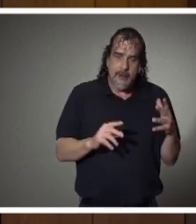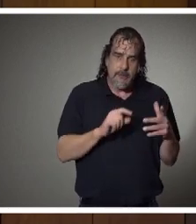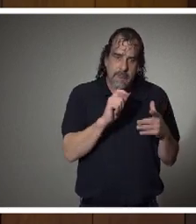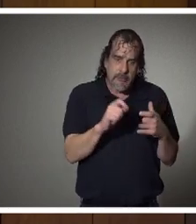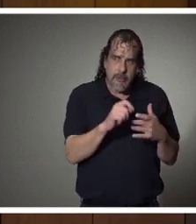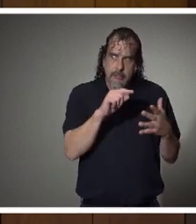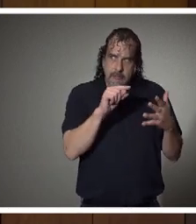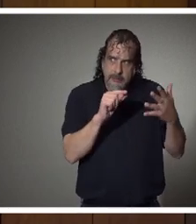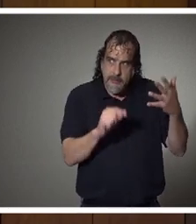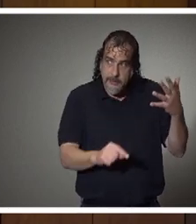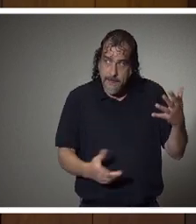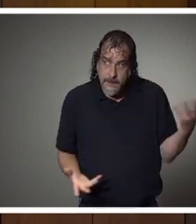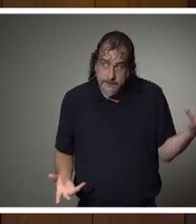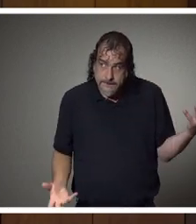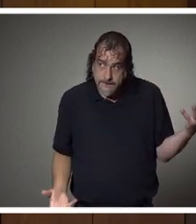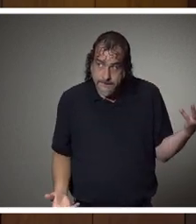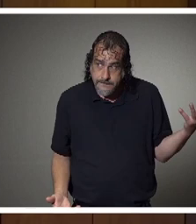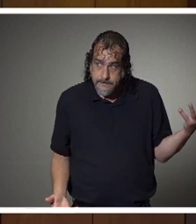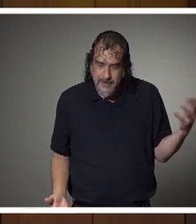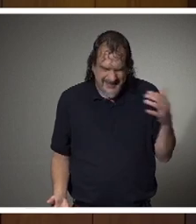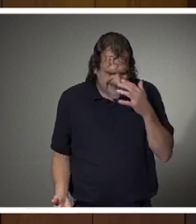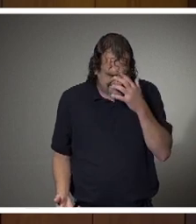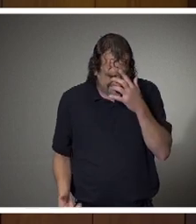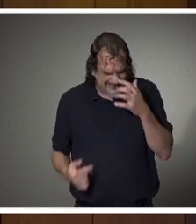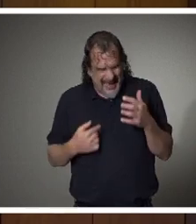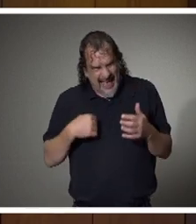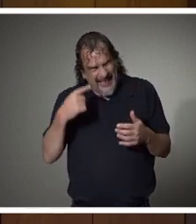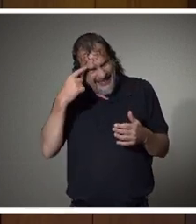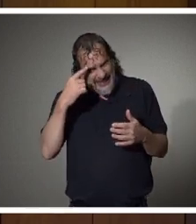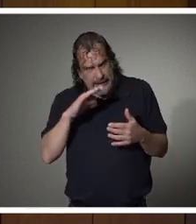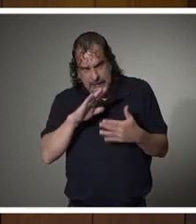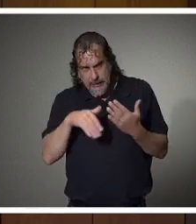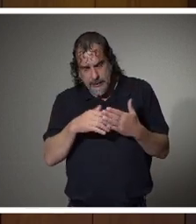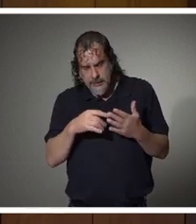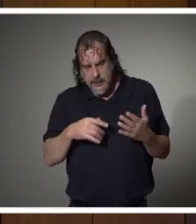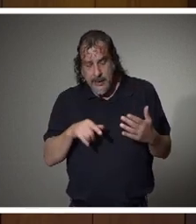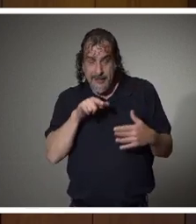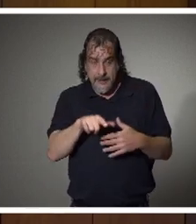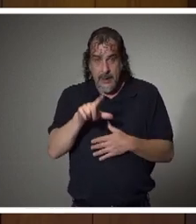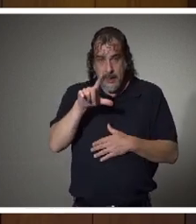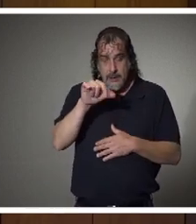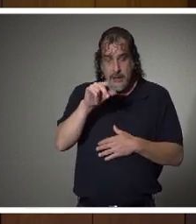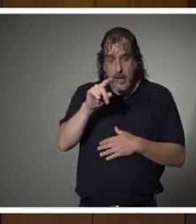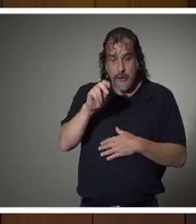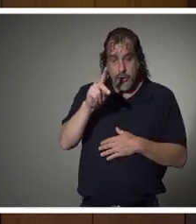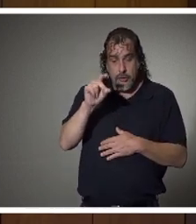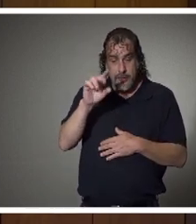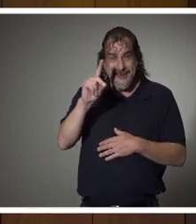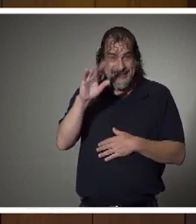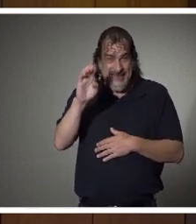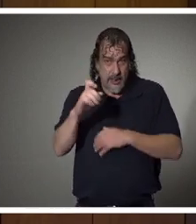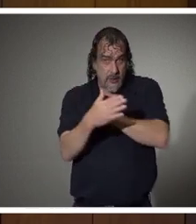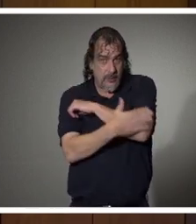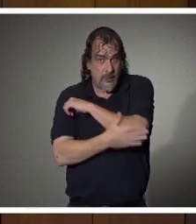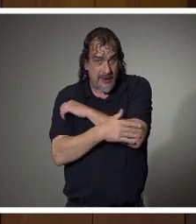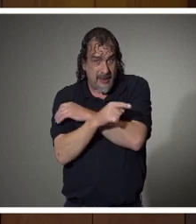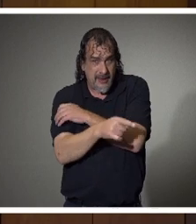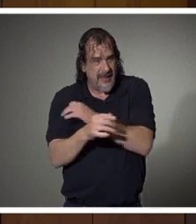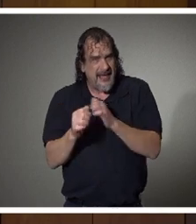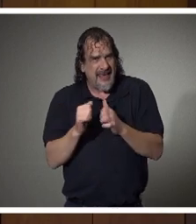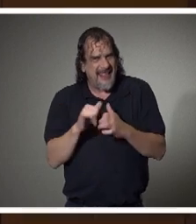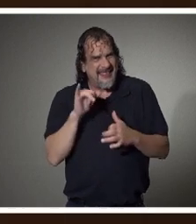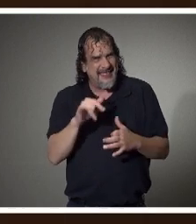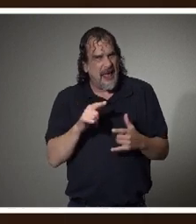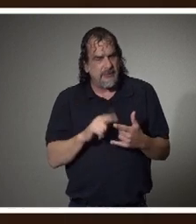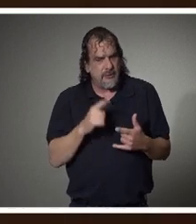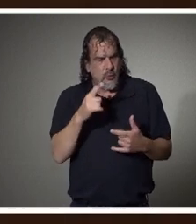home? I think I got all that. Certainly Lauderdale County is an area that we've paid close attention to and will continue